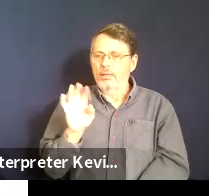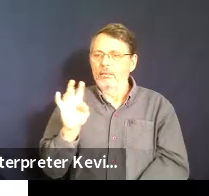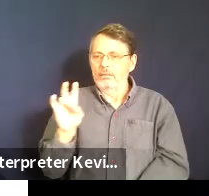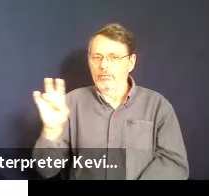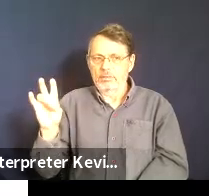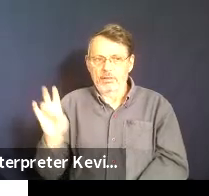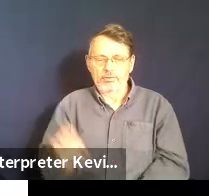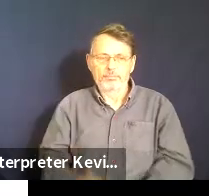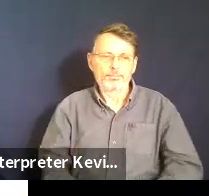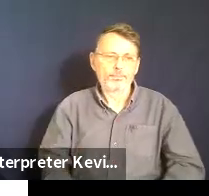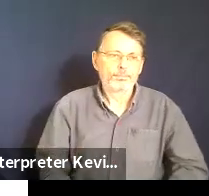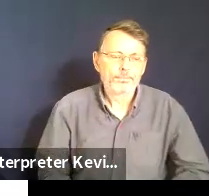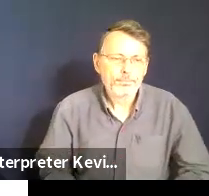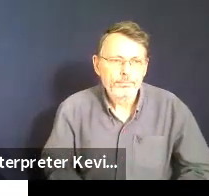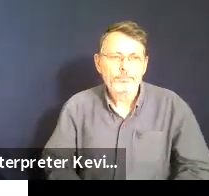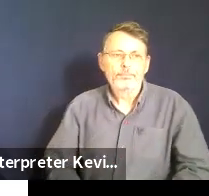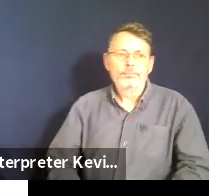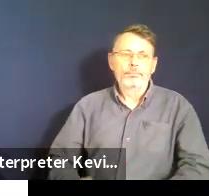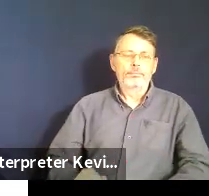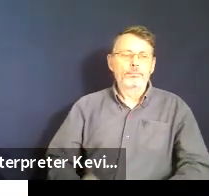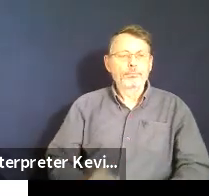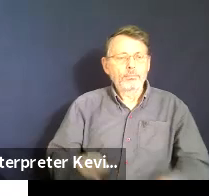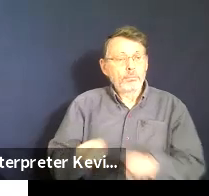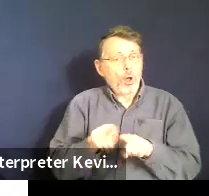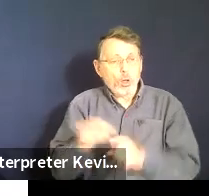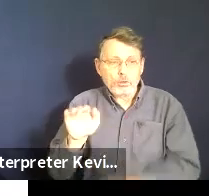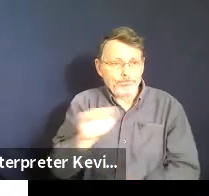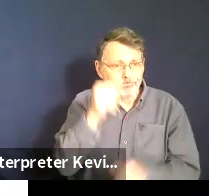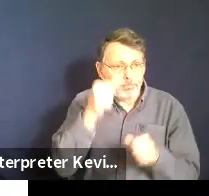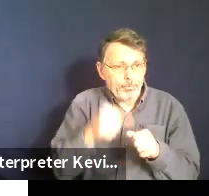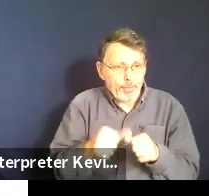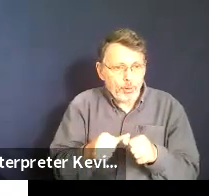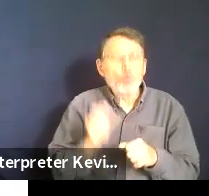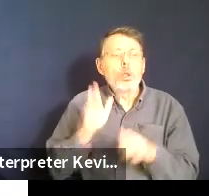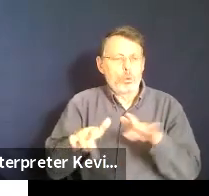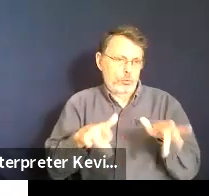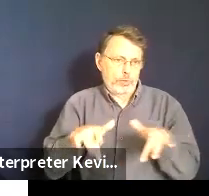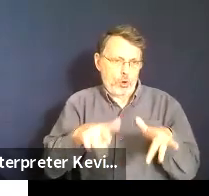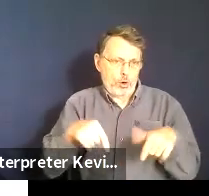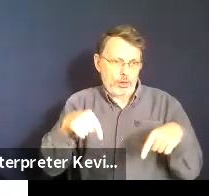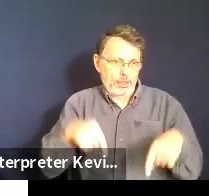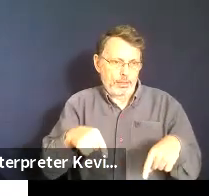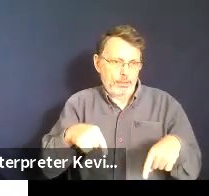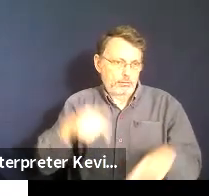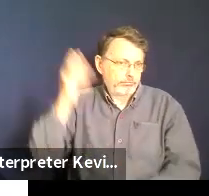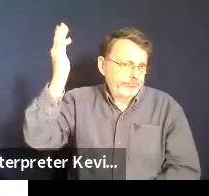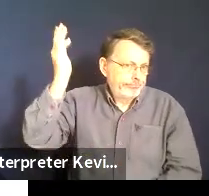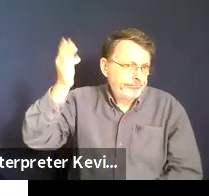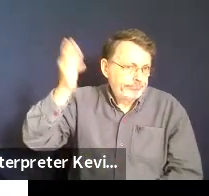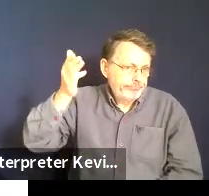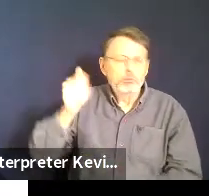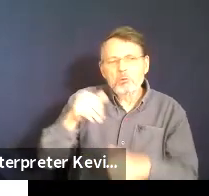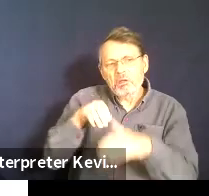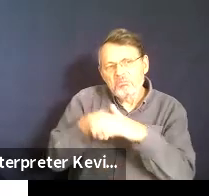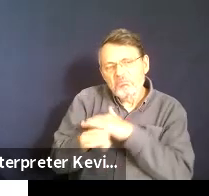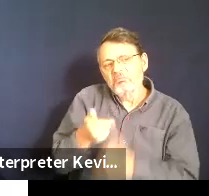760-897-977. I also want to remind everybody that the session is being recorded and it will be able to be accessed on the